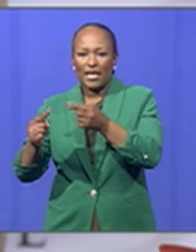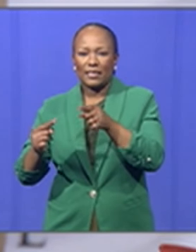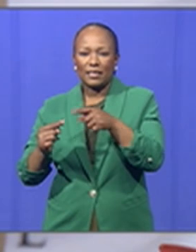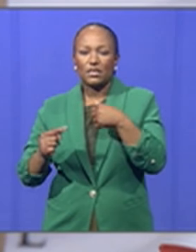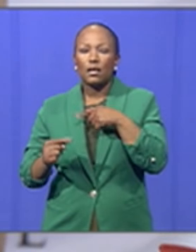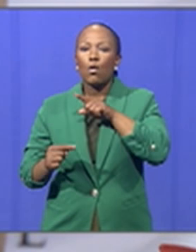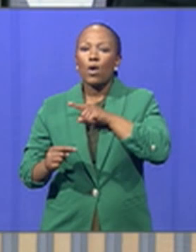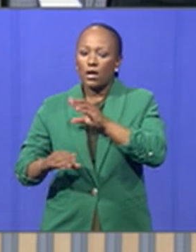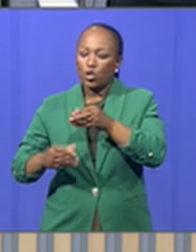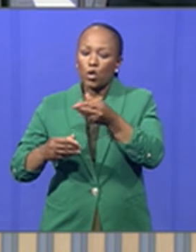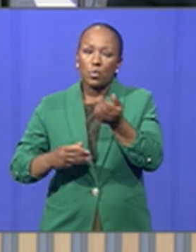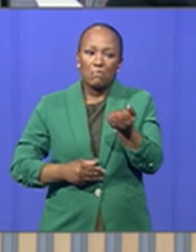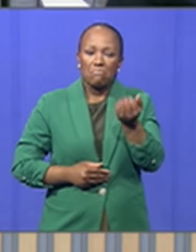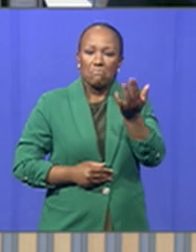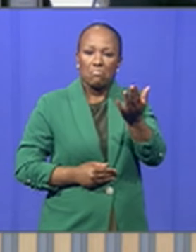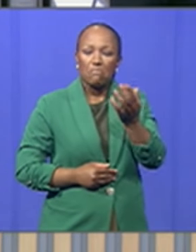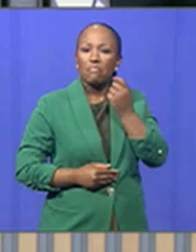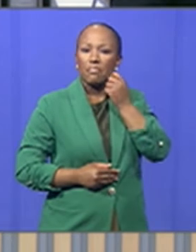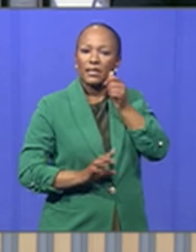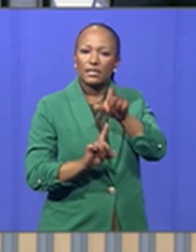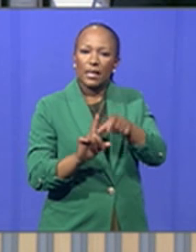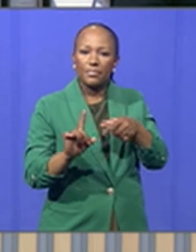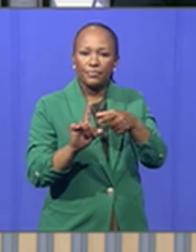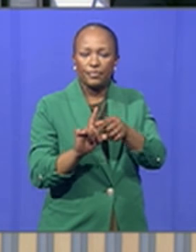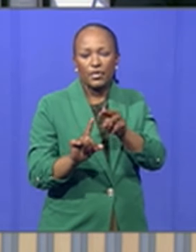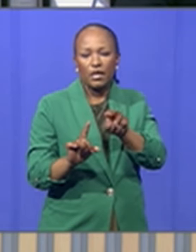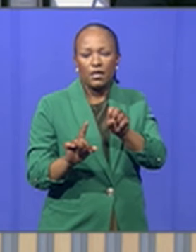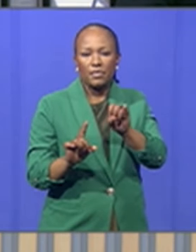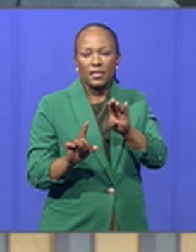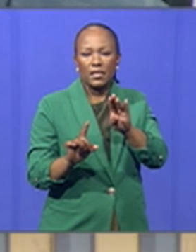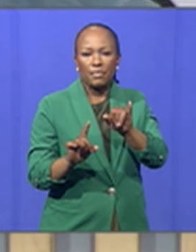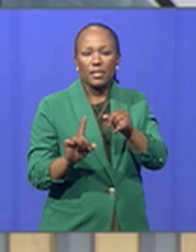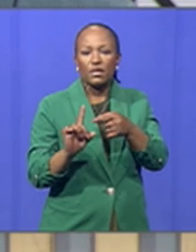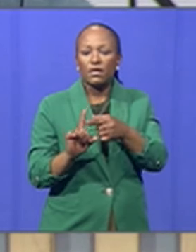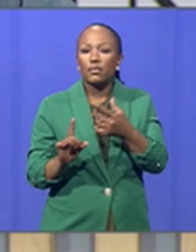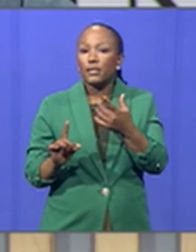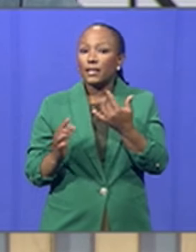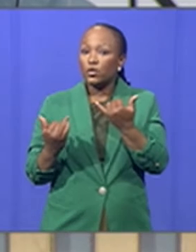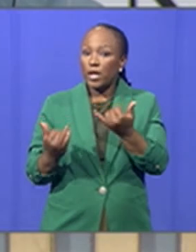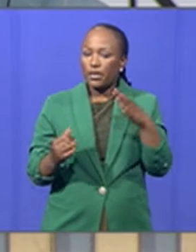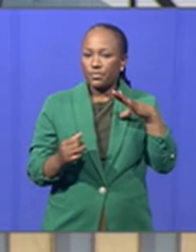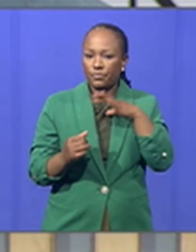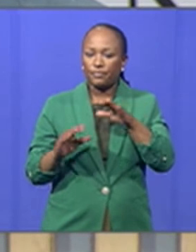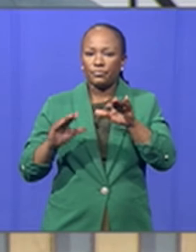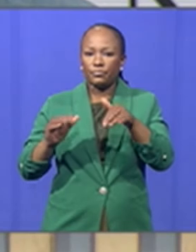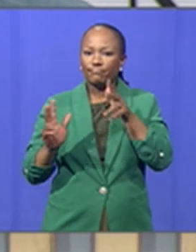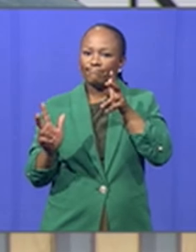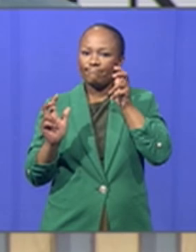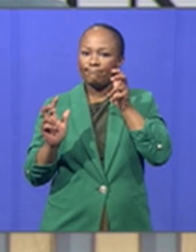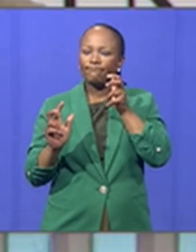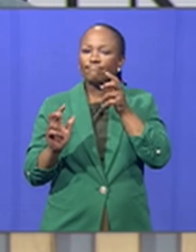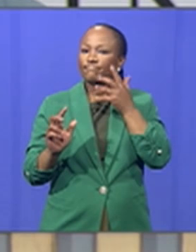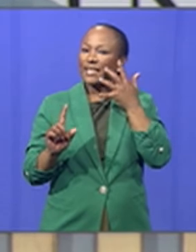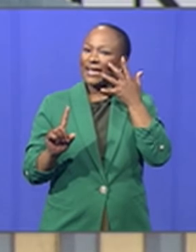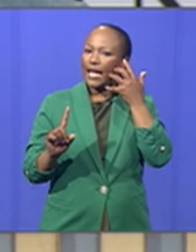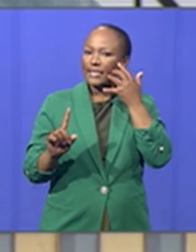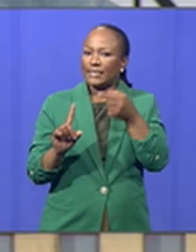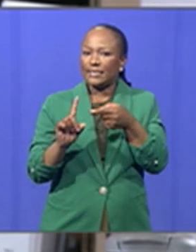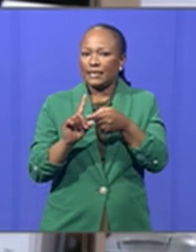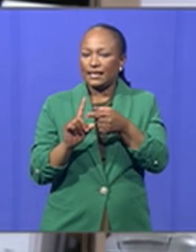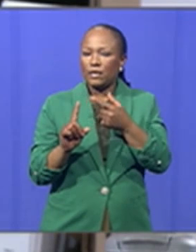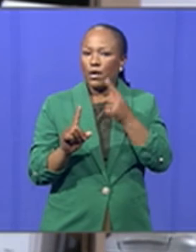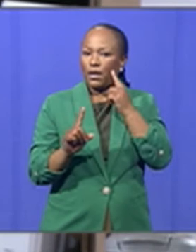documents to Mr. Msibi. Komišene ya Matlanga e kwele go tšwa molomong wa yo go latofatša go ele leloko la digongwana tša bosenyi Vusimusi Cat Matlala